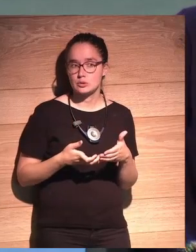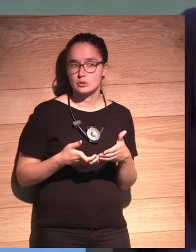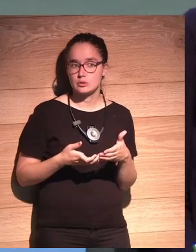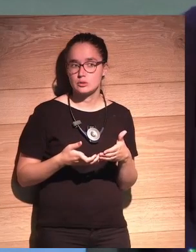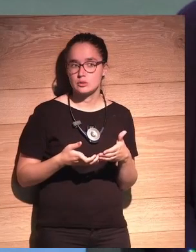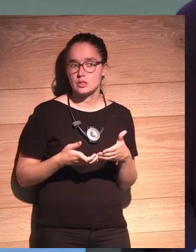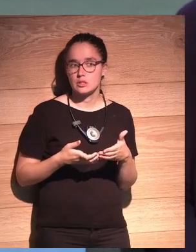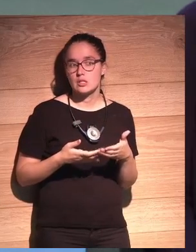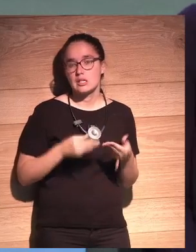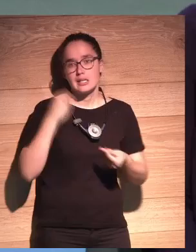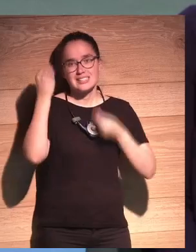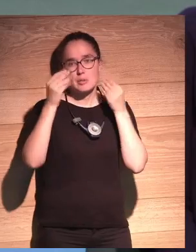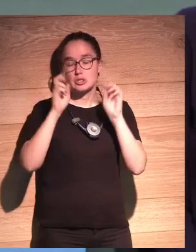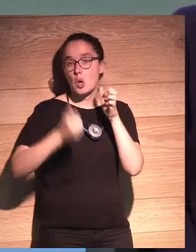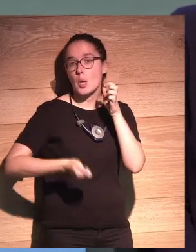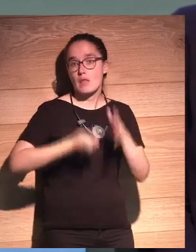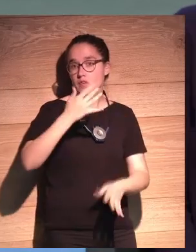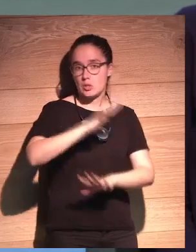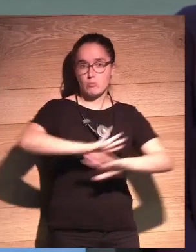Nowadays, we can see